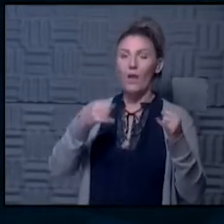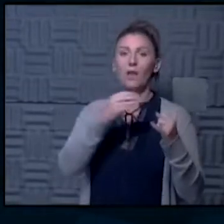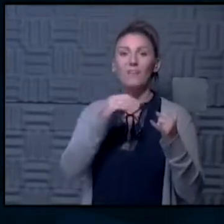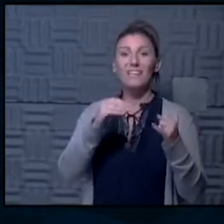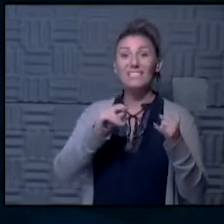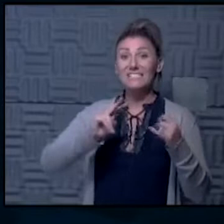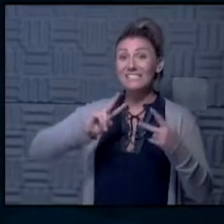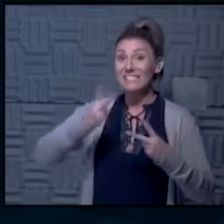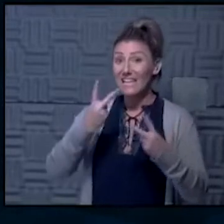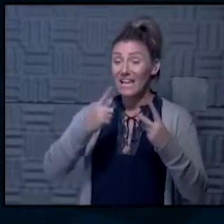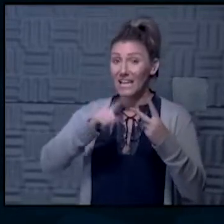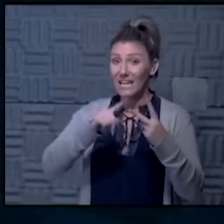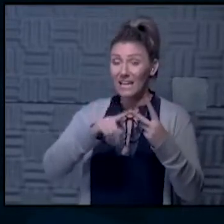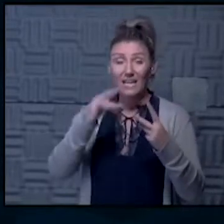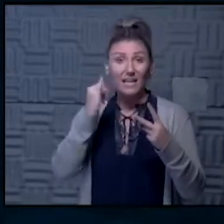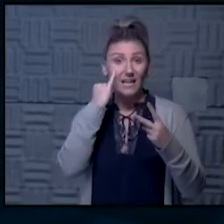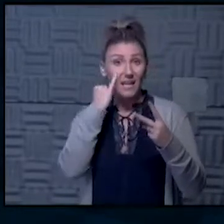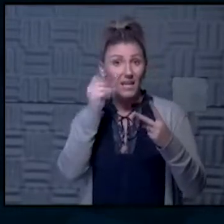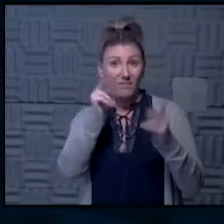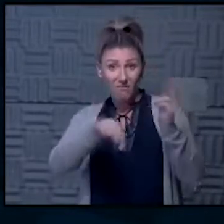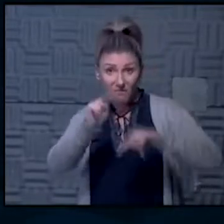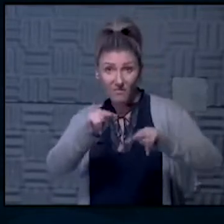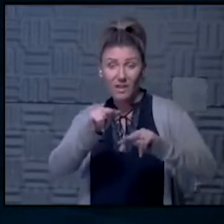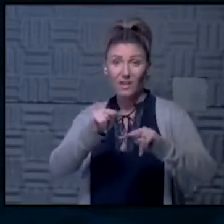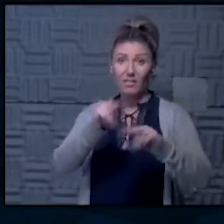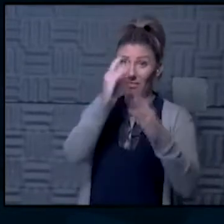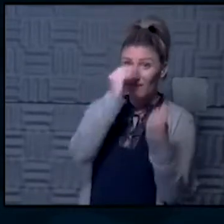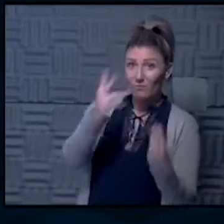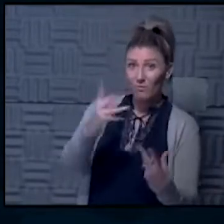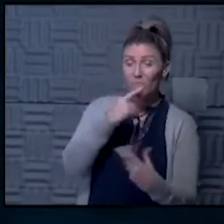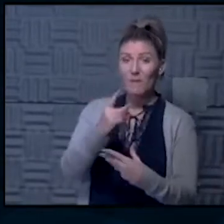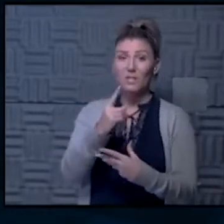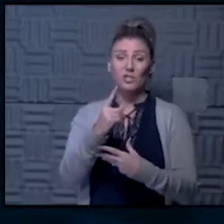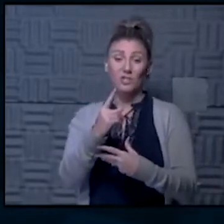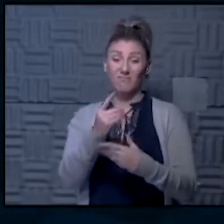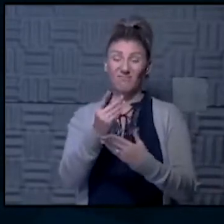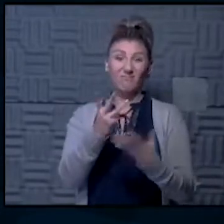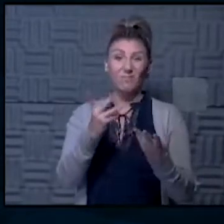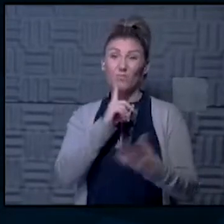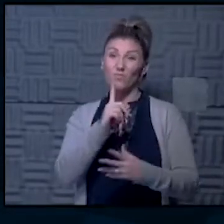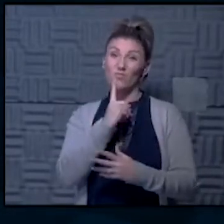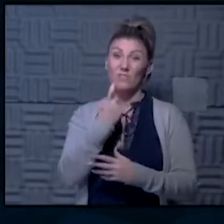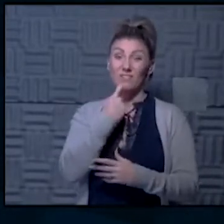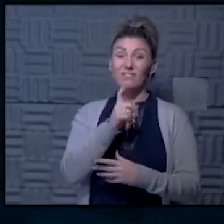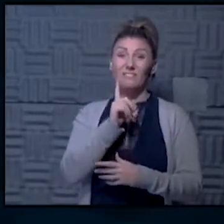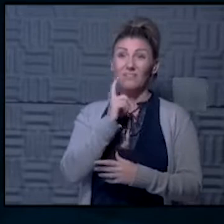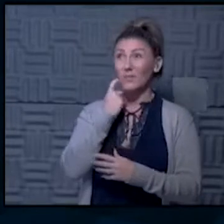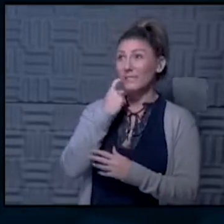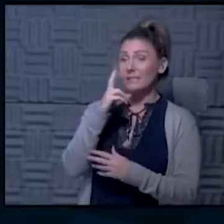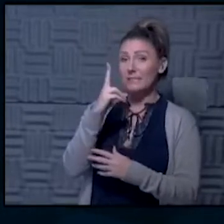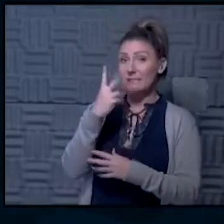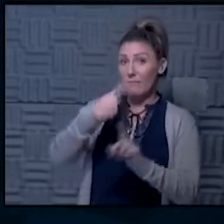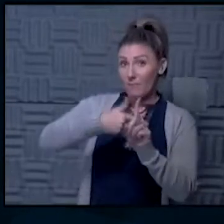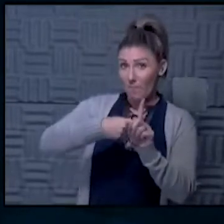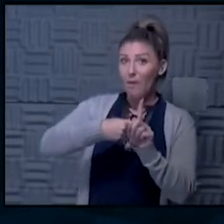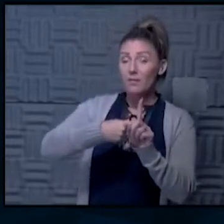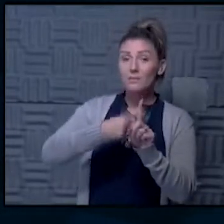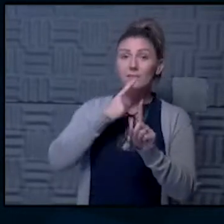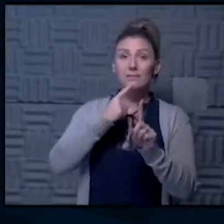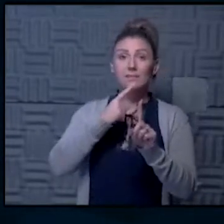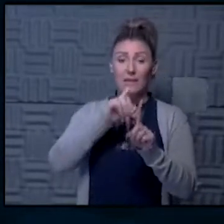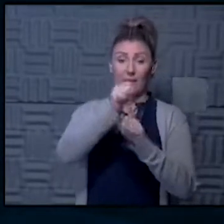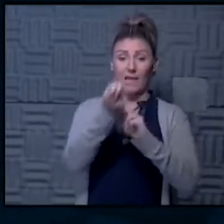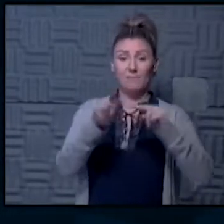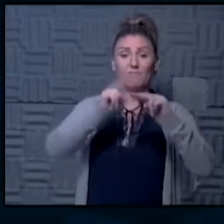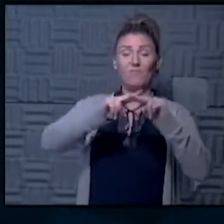second, if we look at the data, at the information that we have from across really the past 7 months, as cases go up, hospitalizations